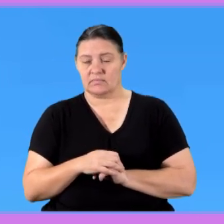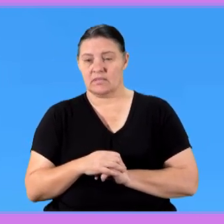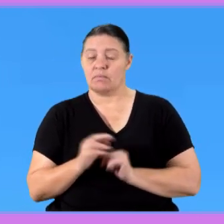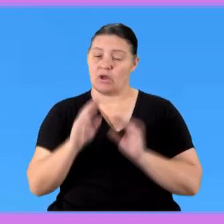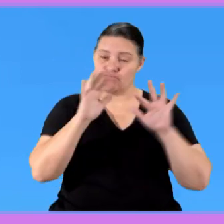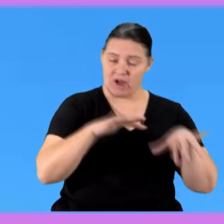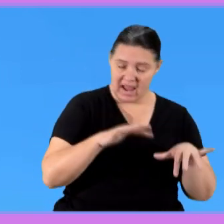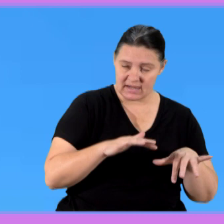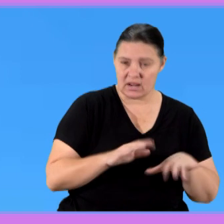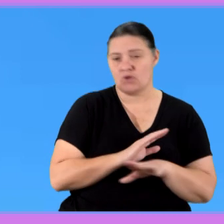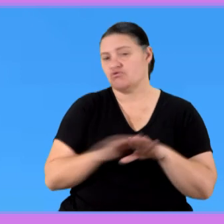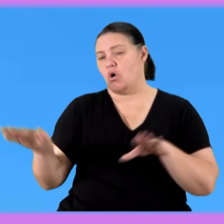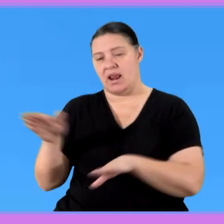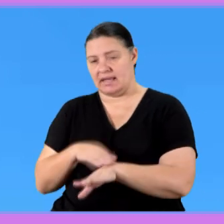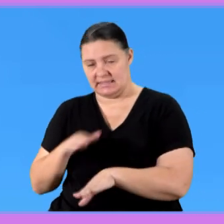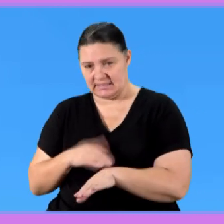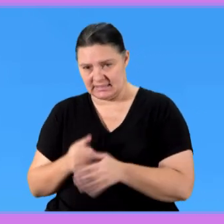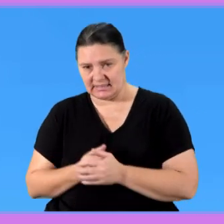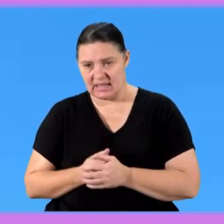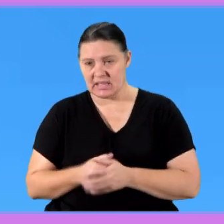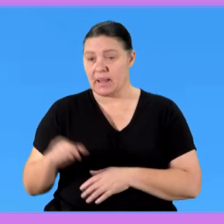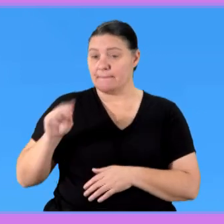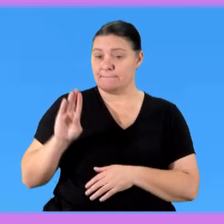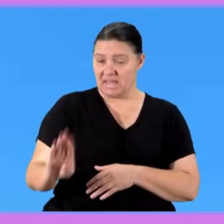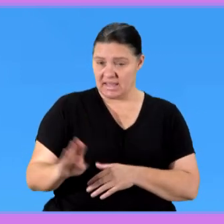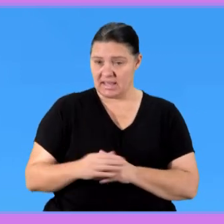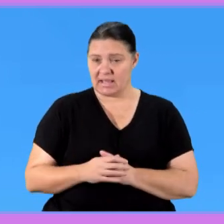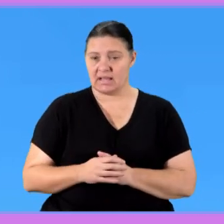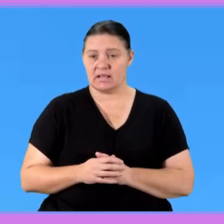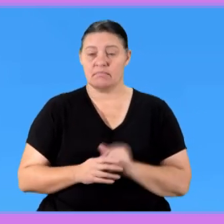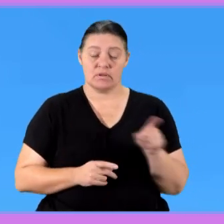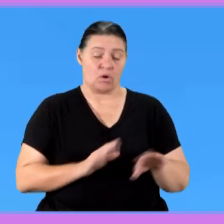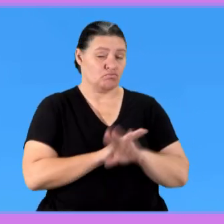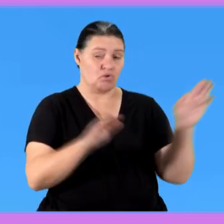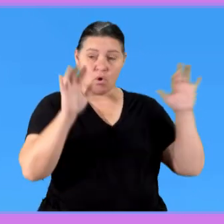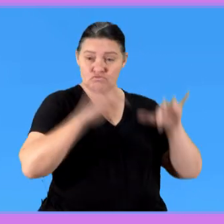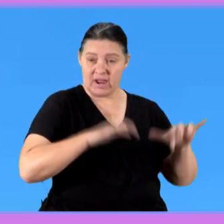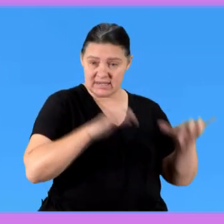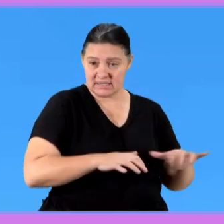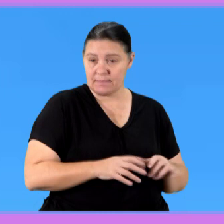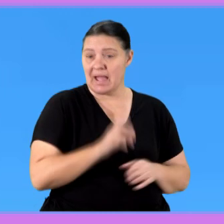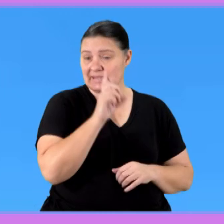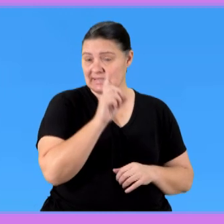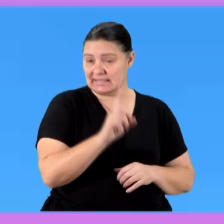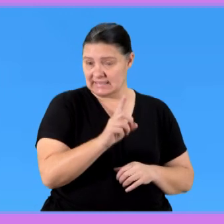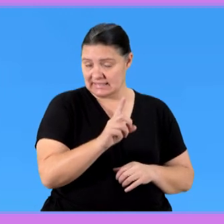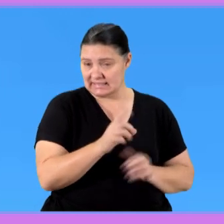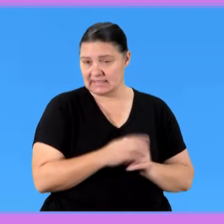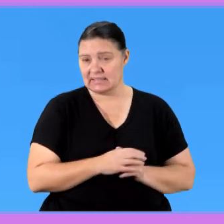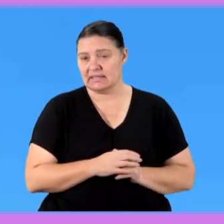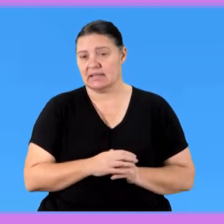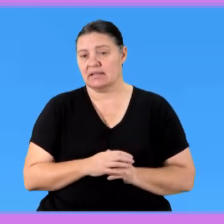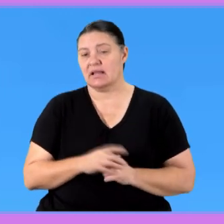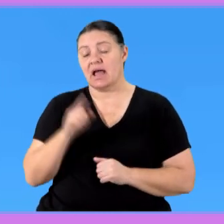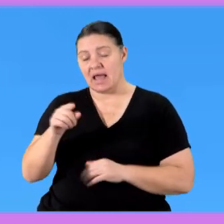which represent rain and not late. Then for B, right, here it will be no rain, which is represented by